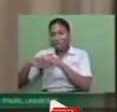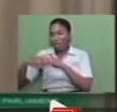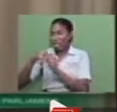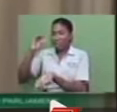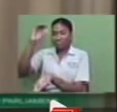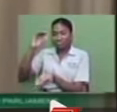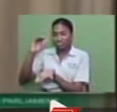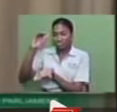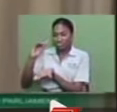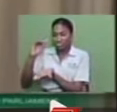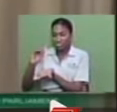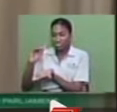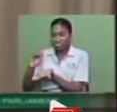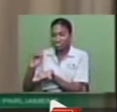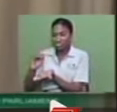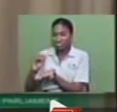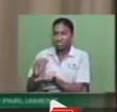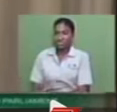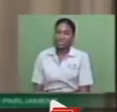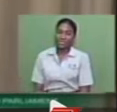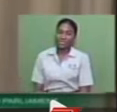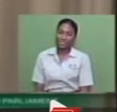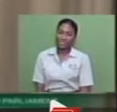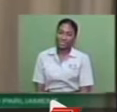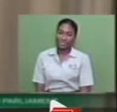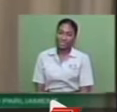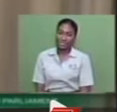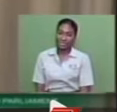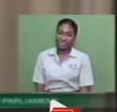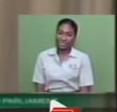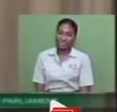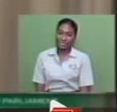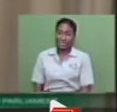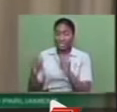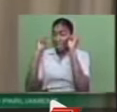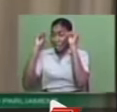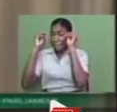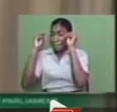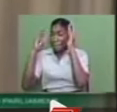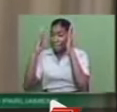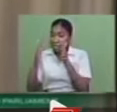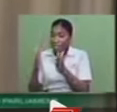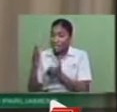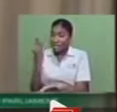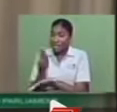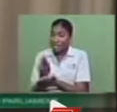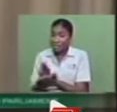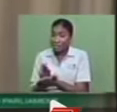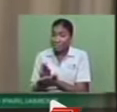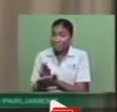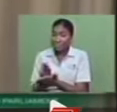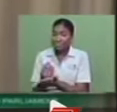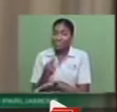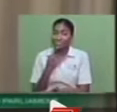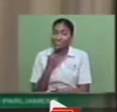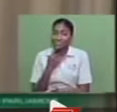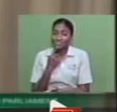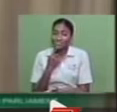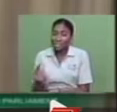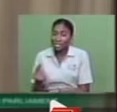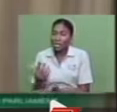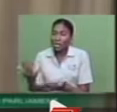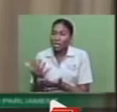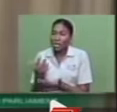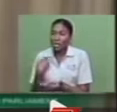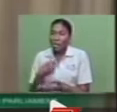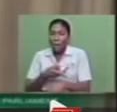our foreign reserves. The Minister of Finance has now resorted to external borrowings, and of course the